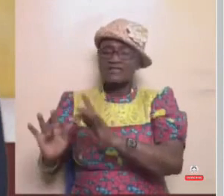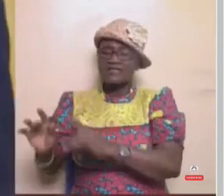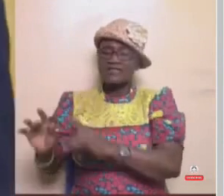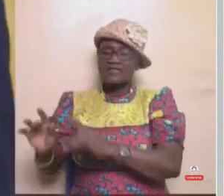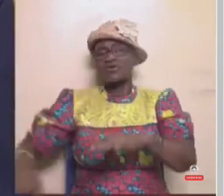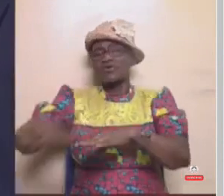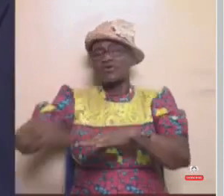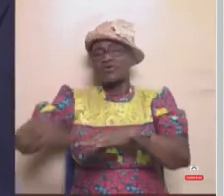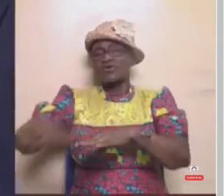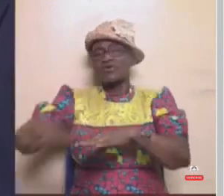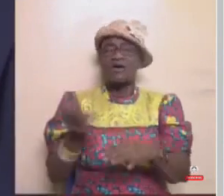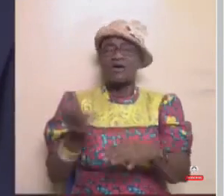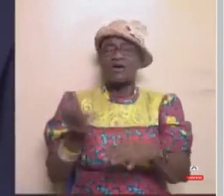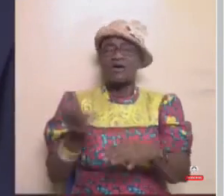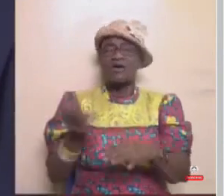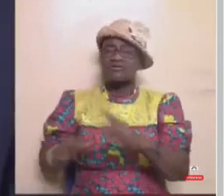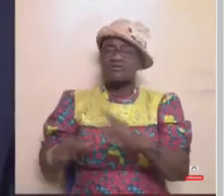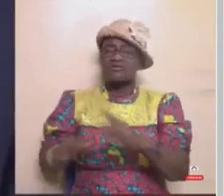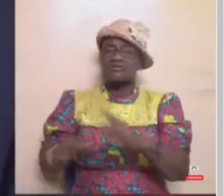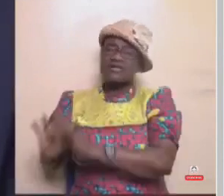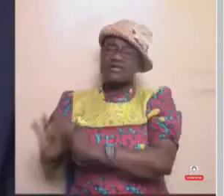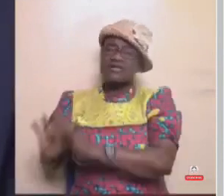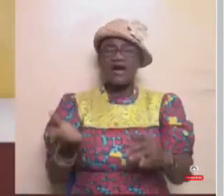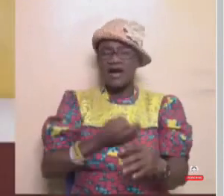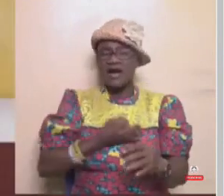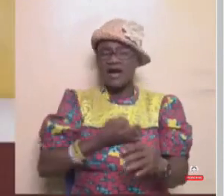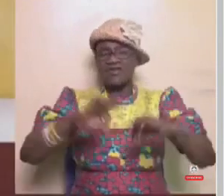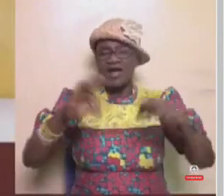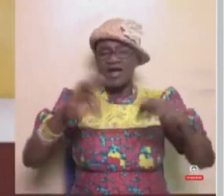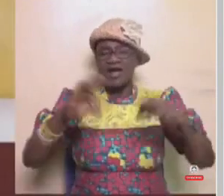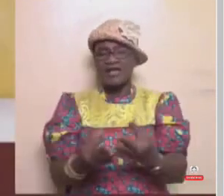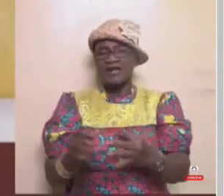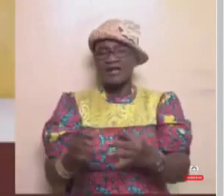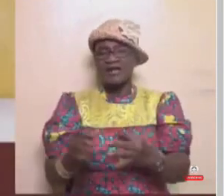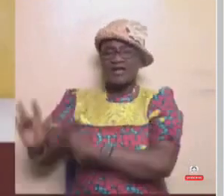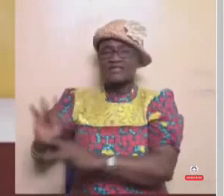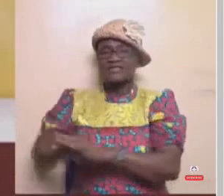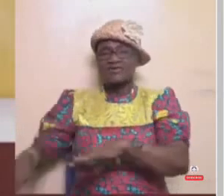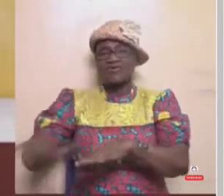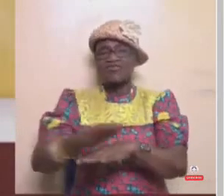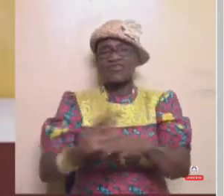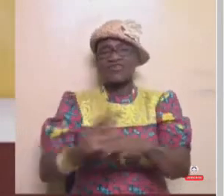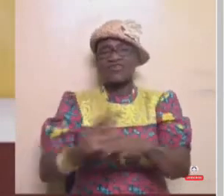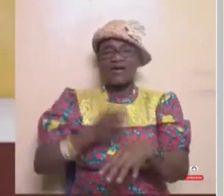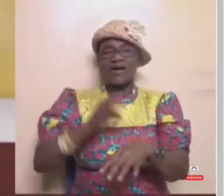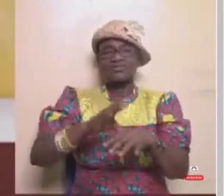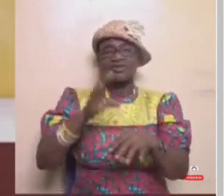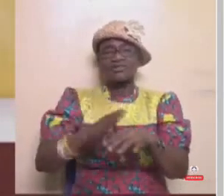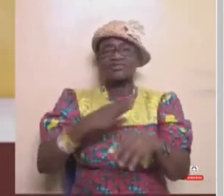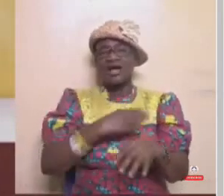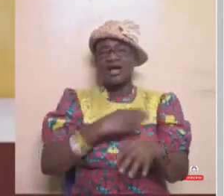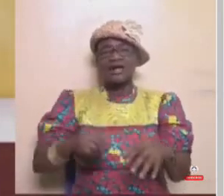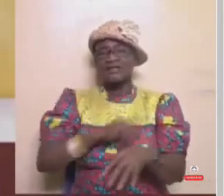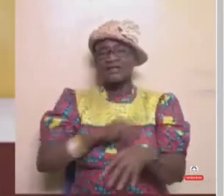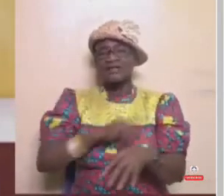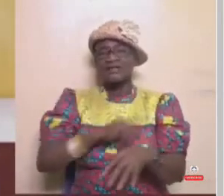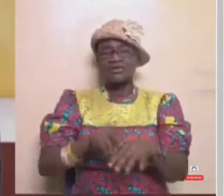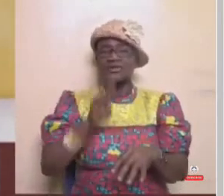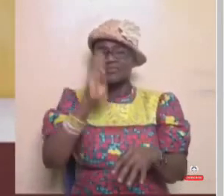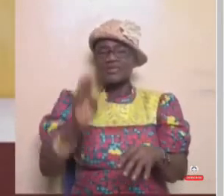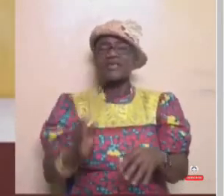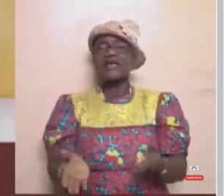us. Mercy over our family. Mercy over our church and our nation. Be thou exalted in the name